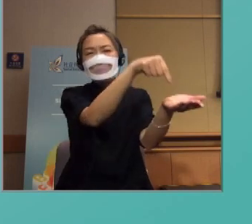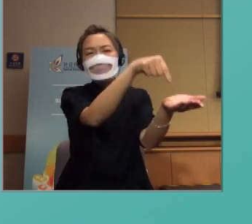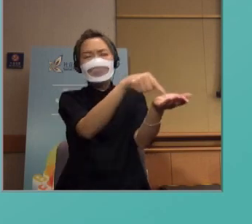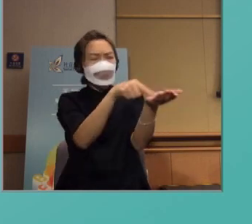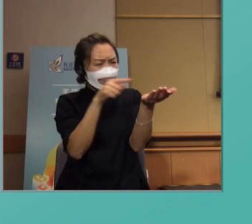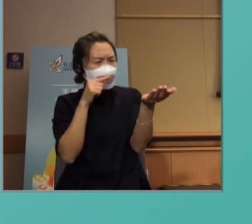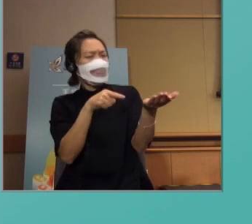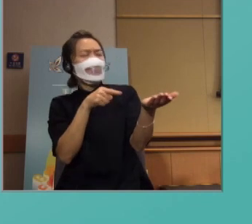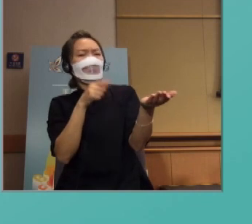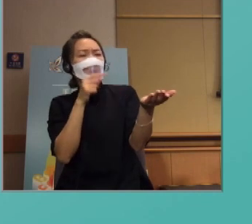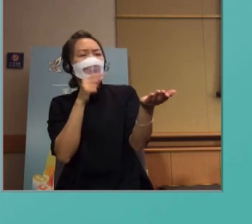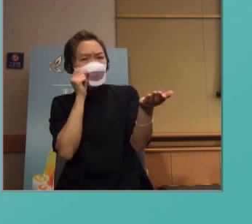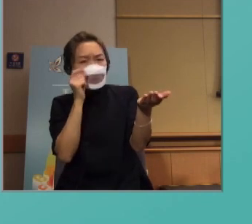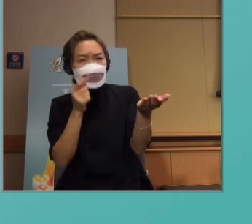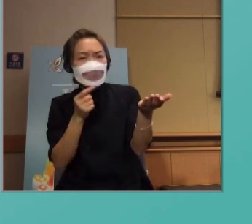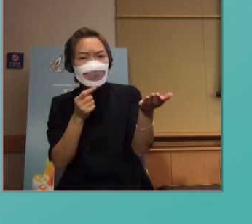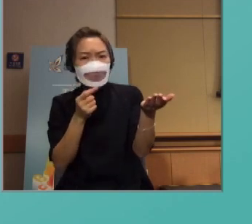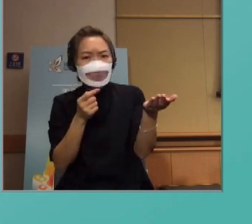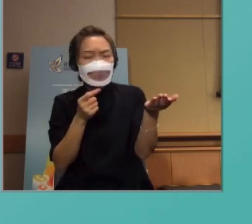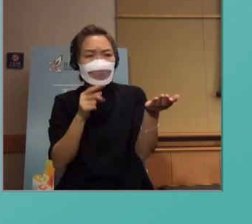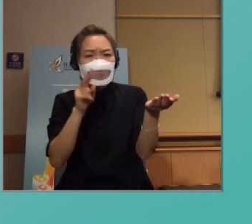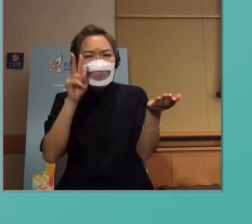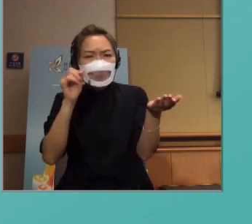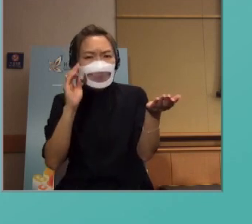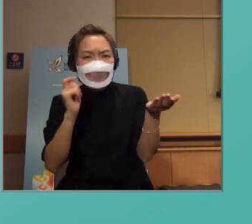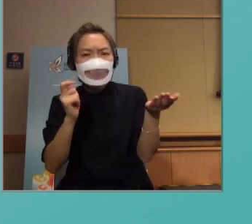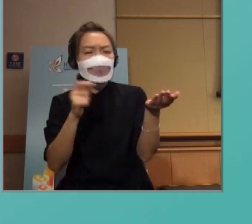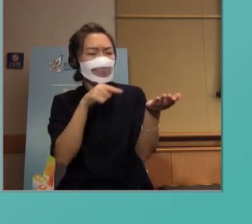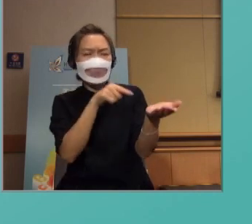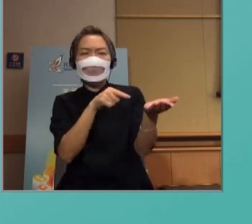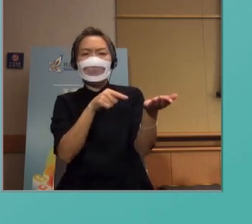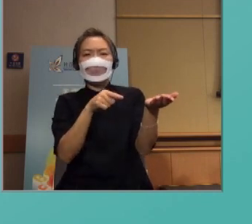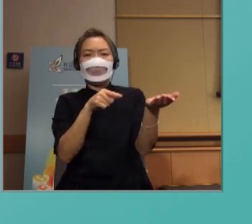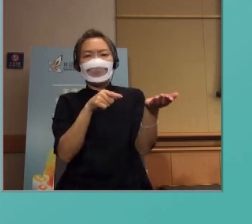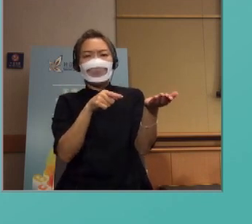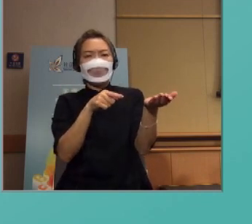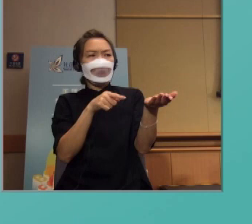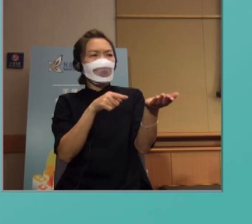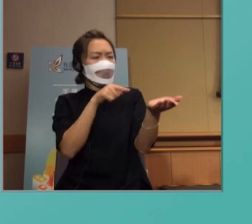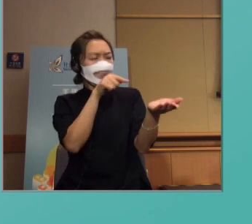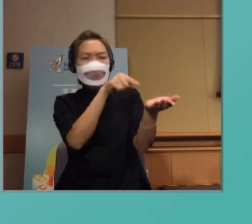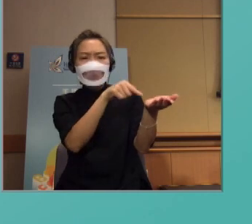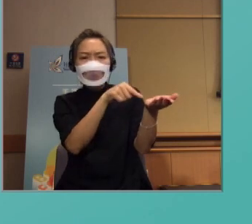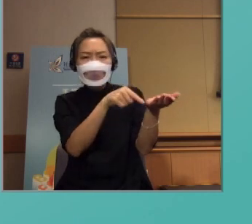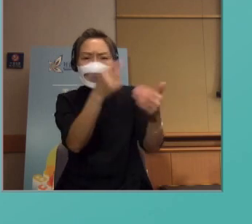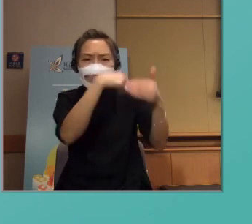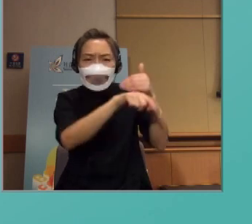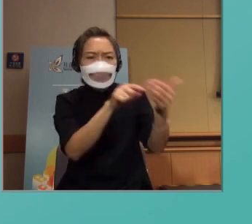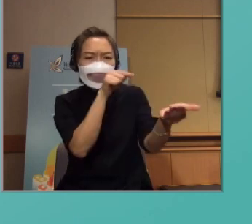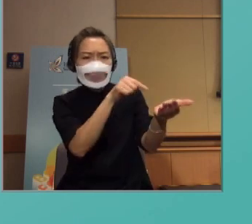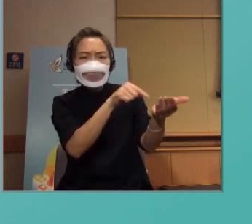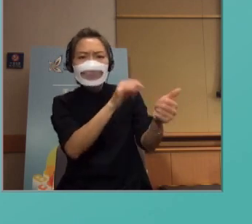partly because of the crimes and the massive amount of criminals that have been taking place in that space that tainted the image or